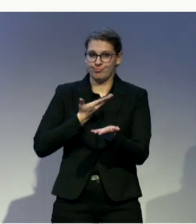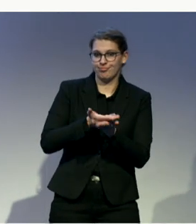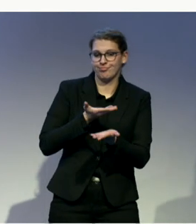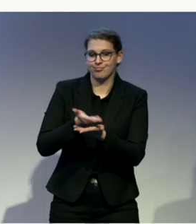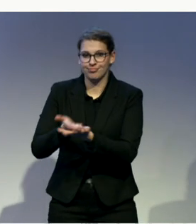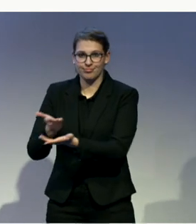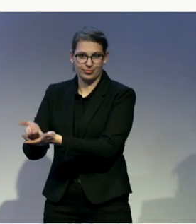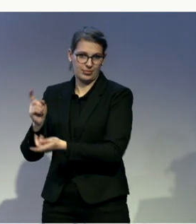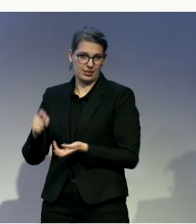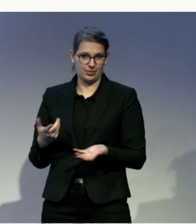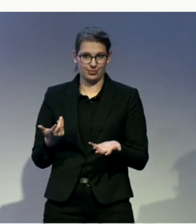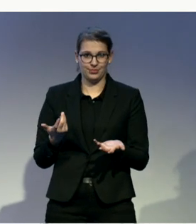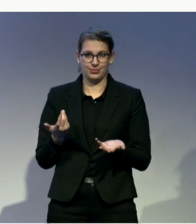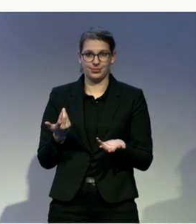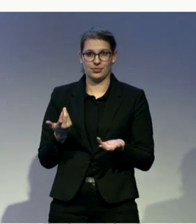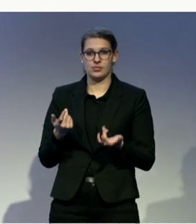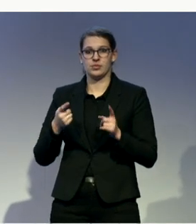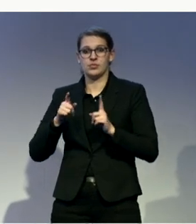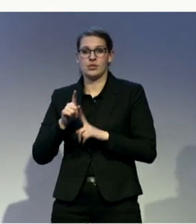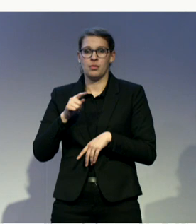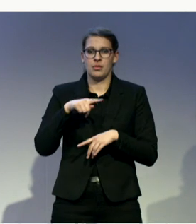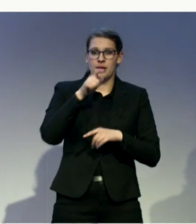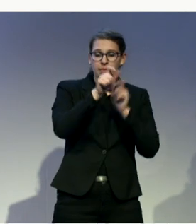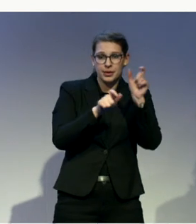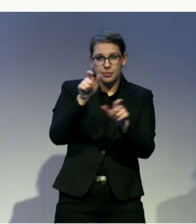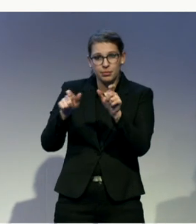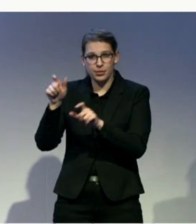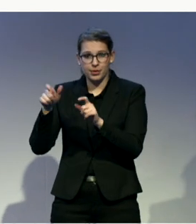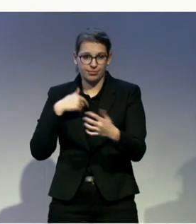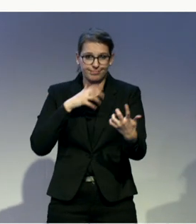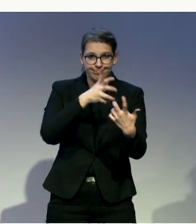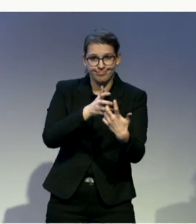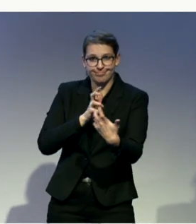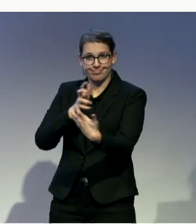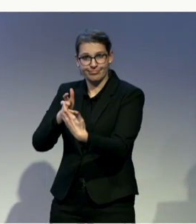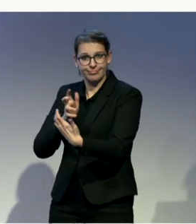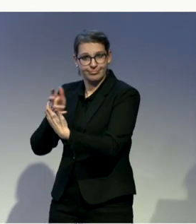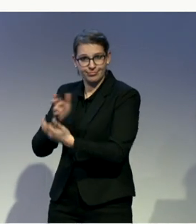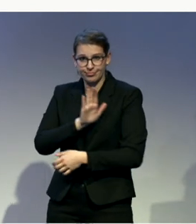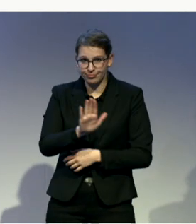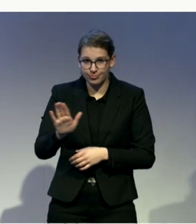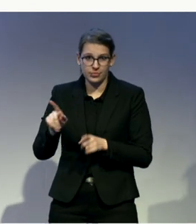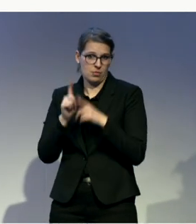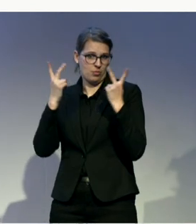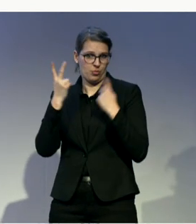support services to generate income for the whole system of support.